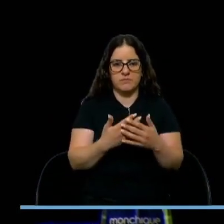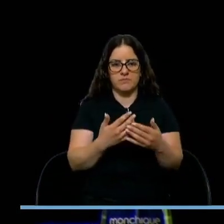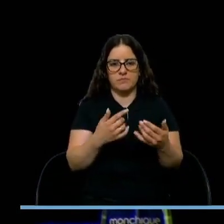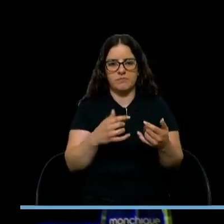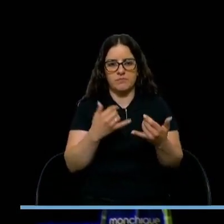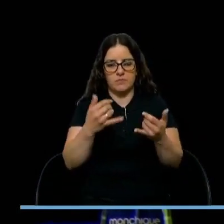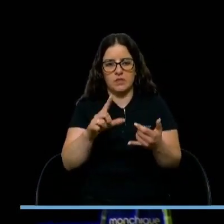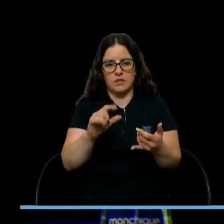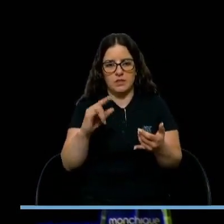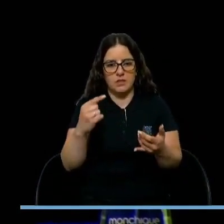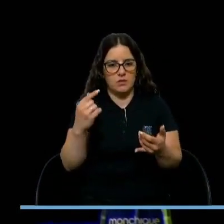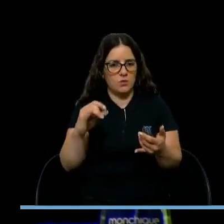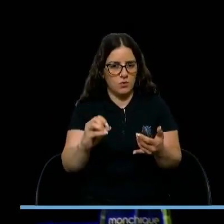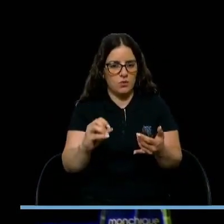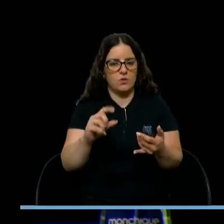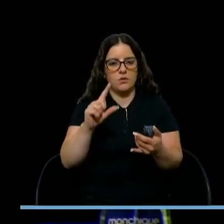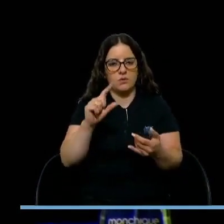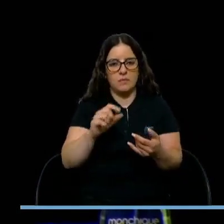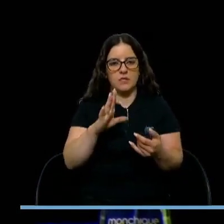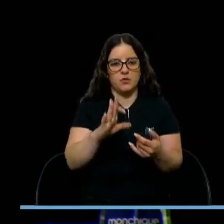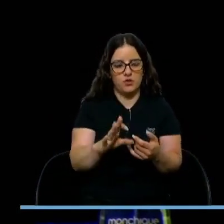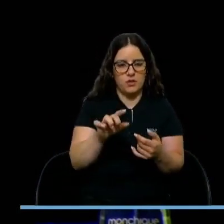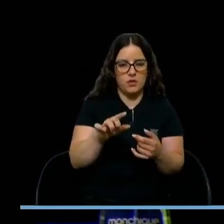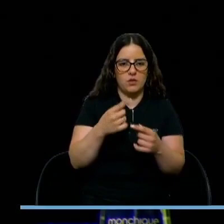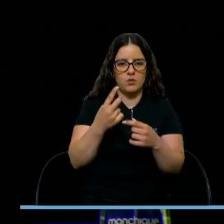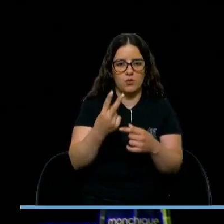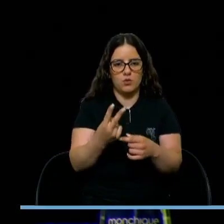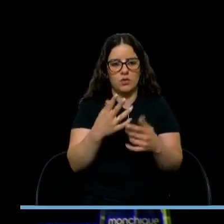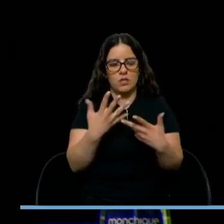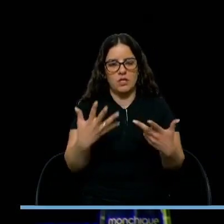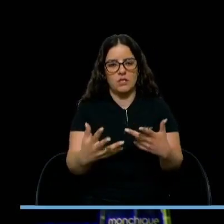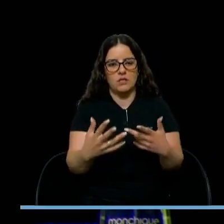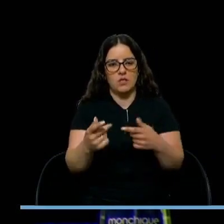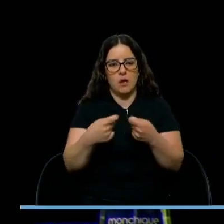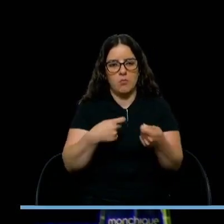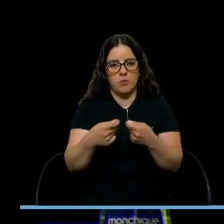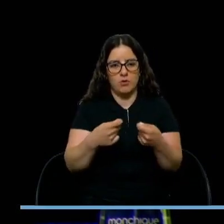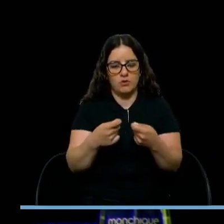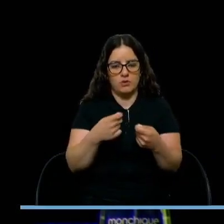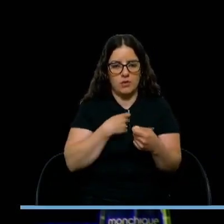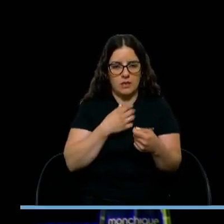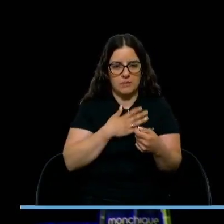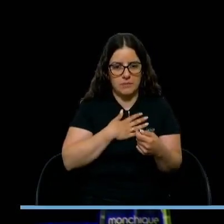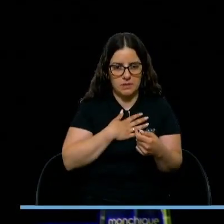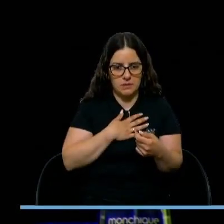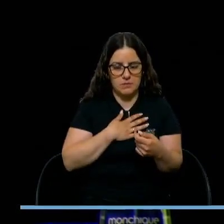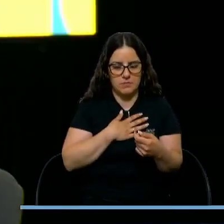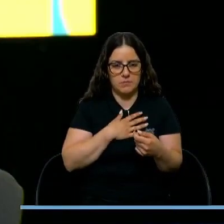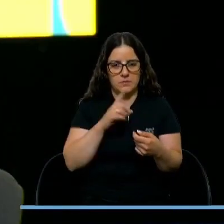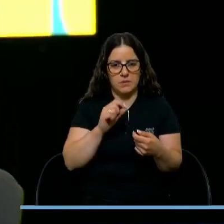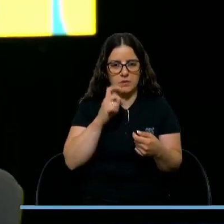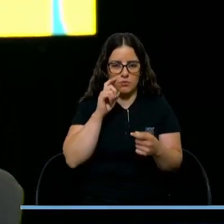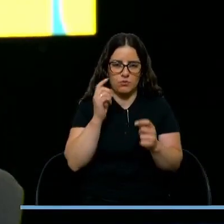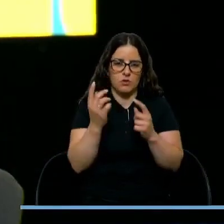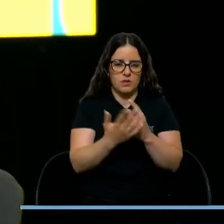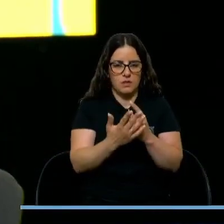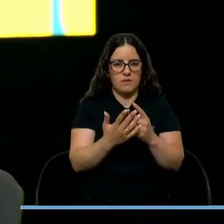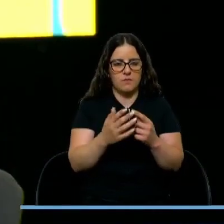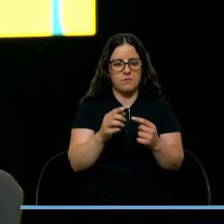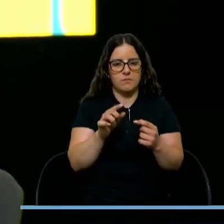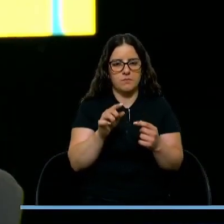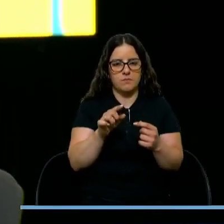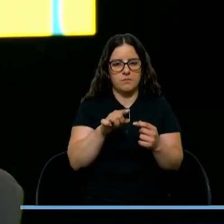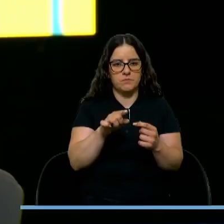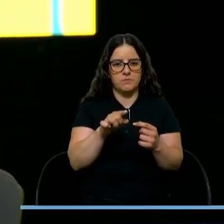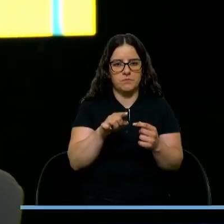is, lithium and hydrogen have been the two main investments, as well as sustainable fuel.